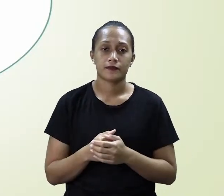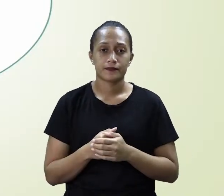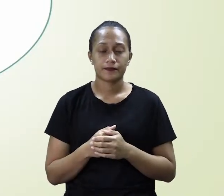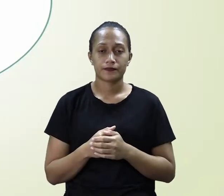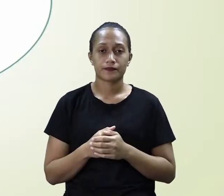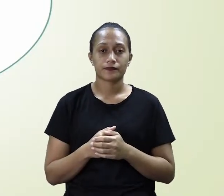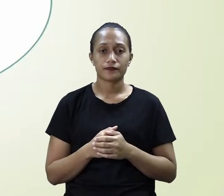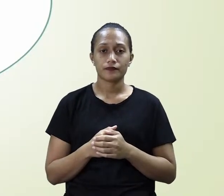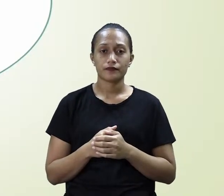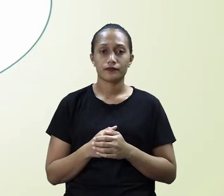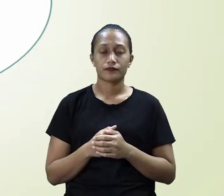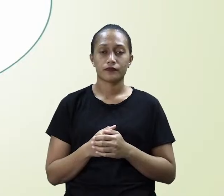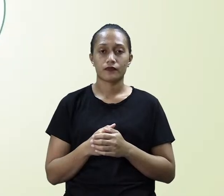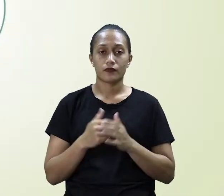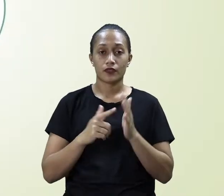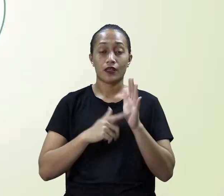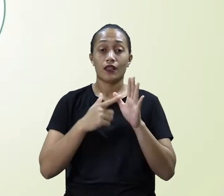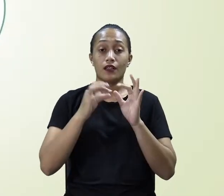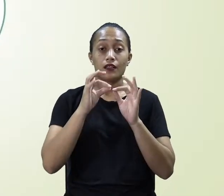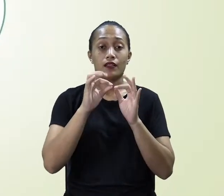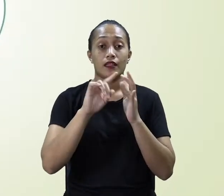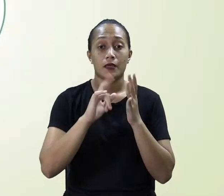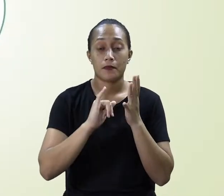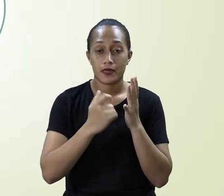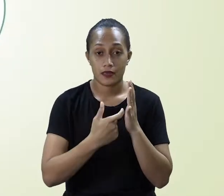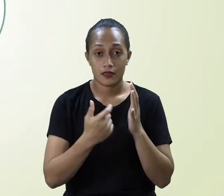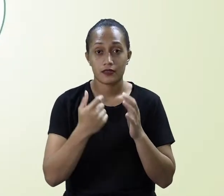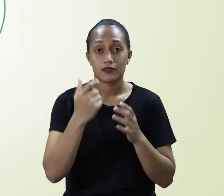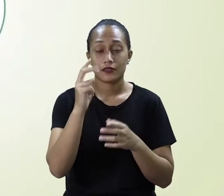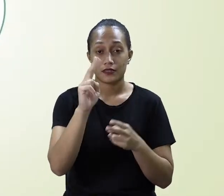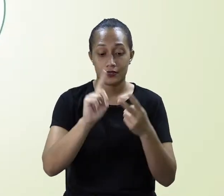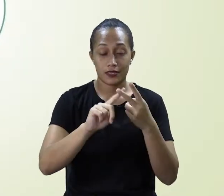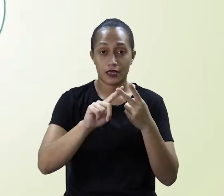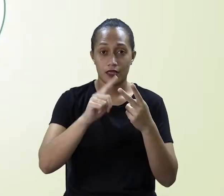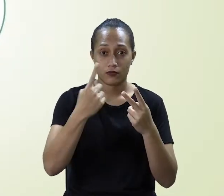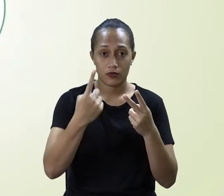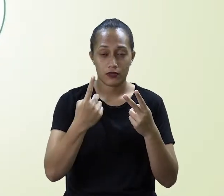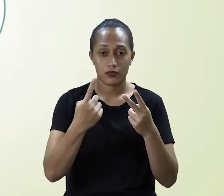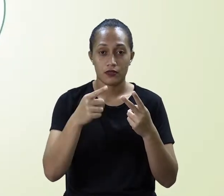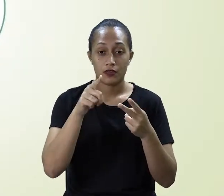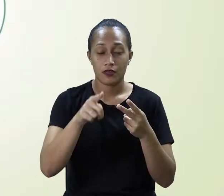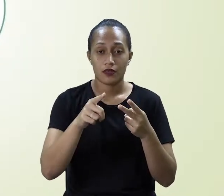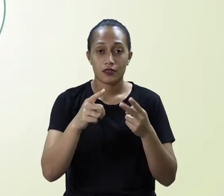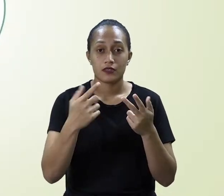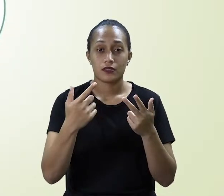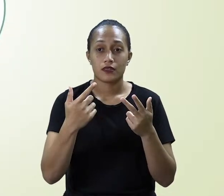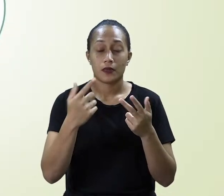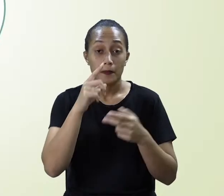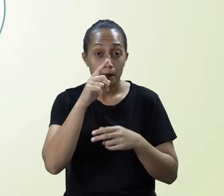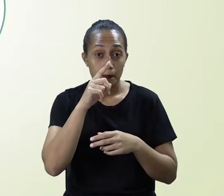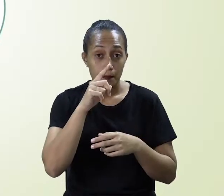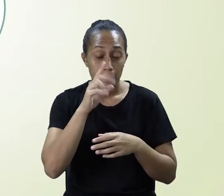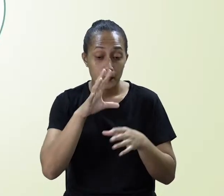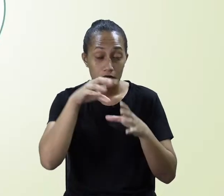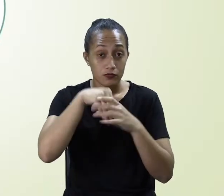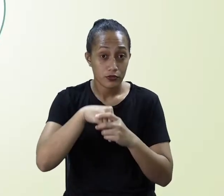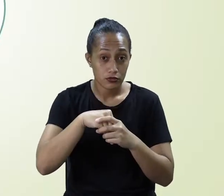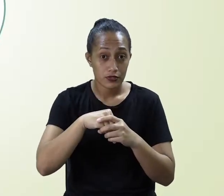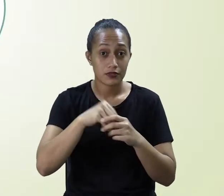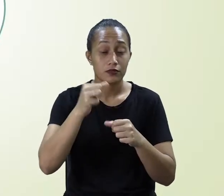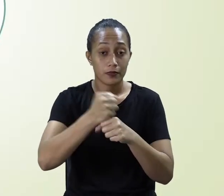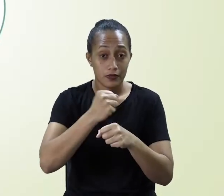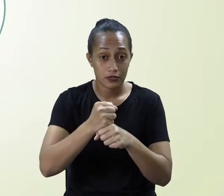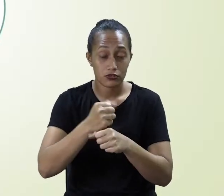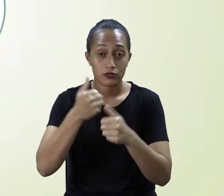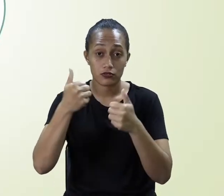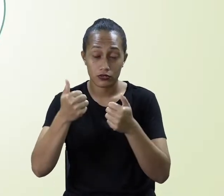worker and the type of work being done. And the last one is entrepreneurship. An entrepreneur is a person who